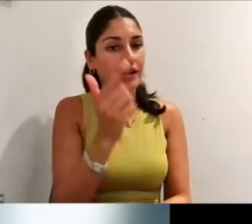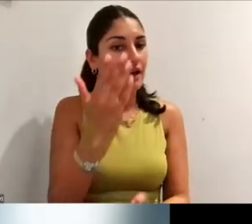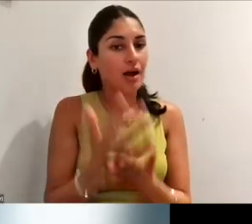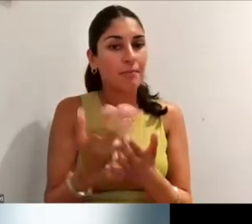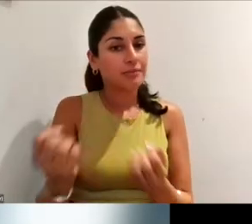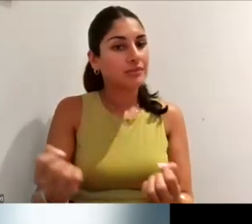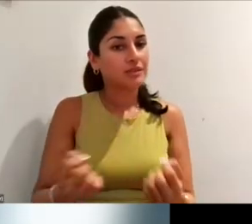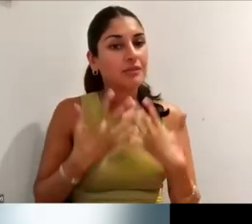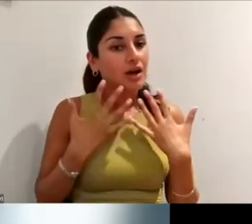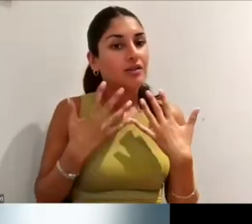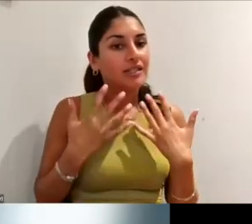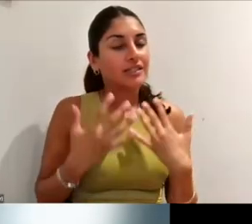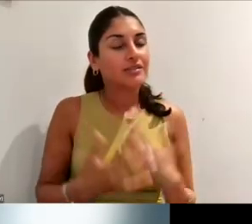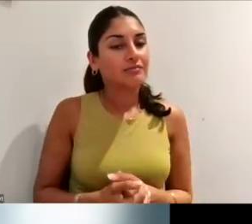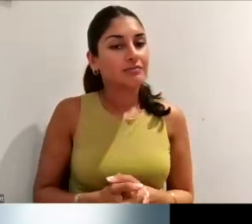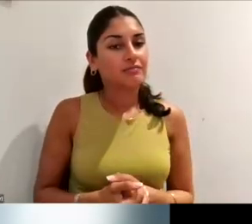about